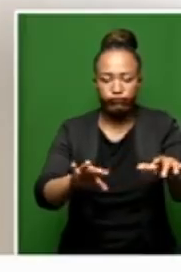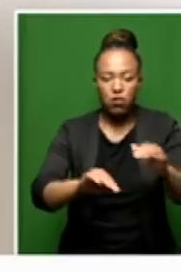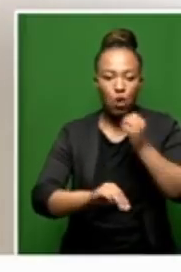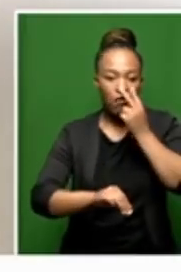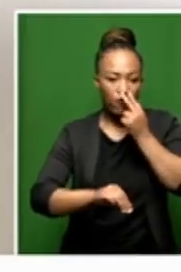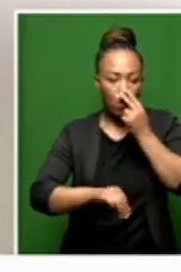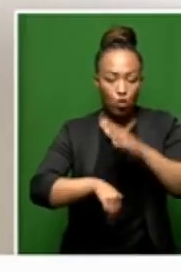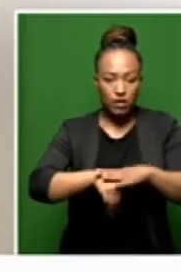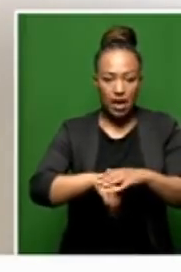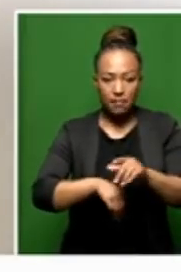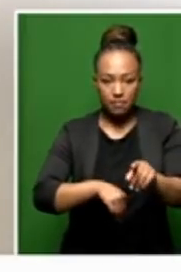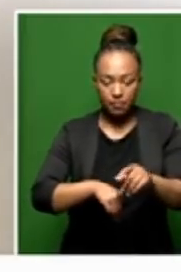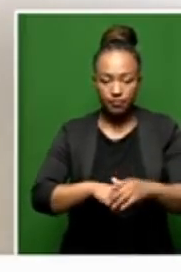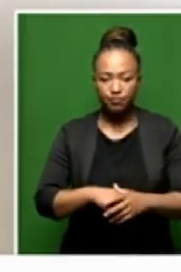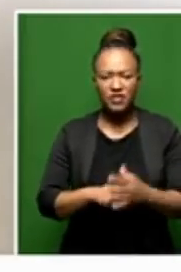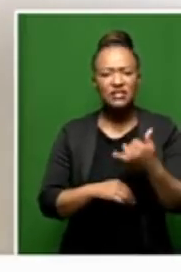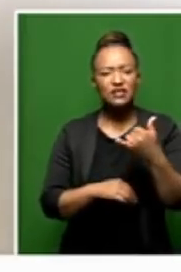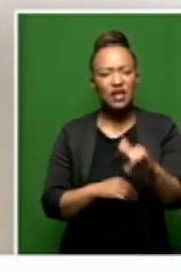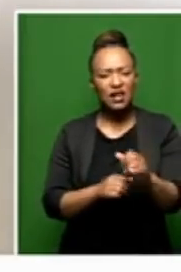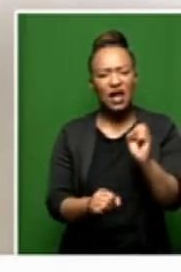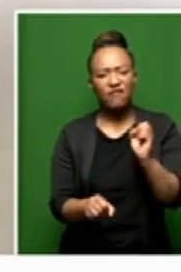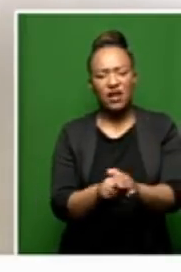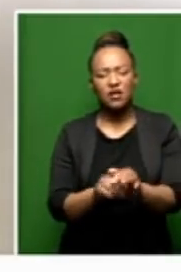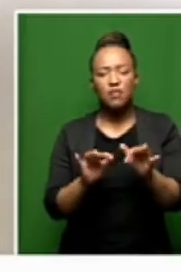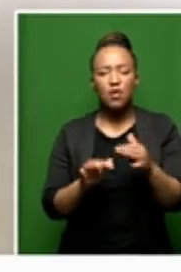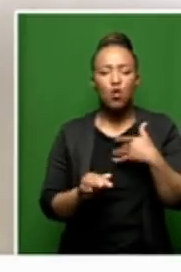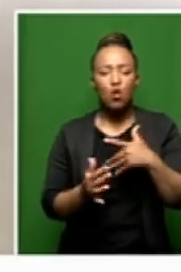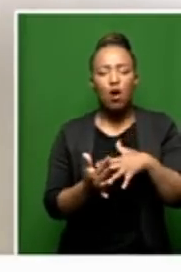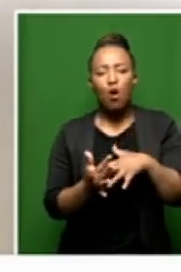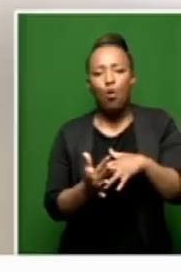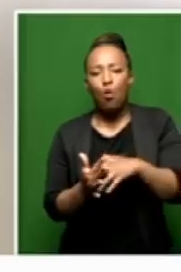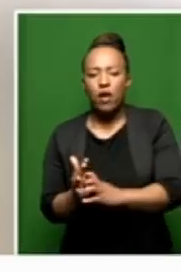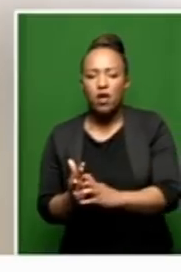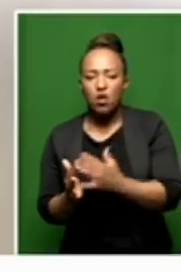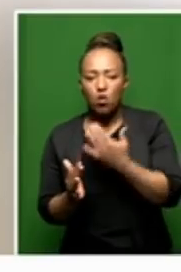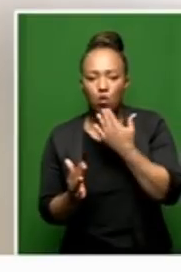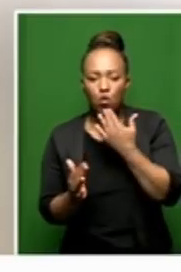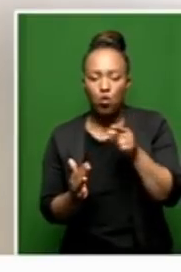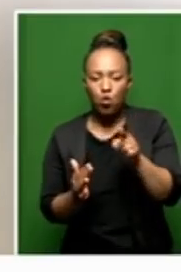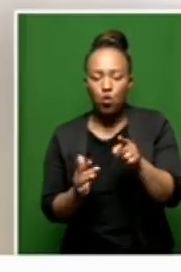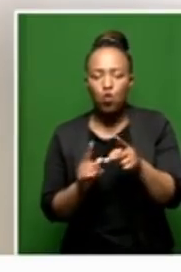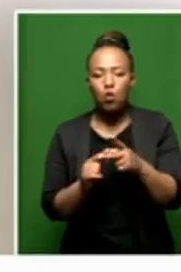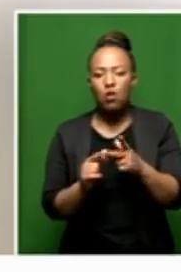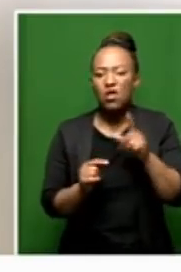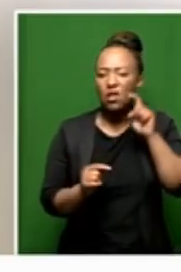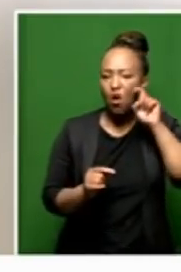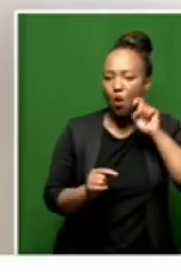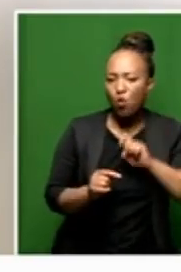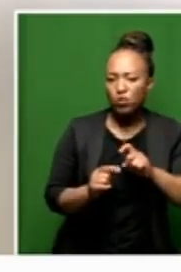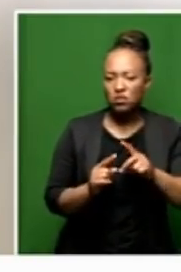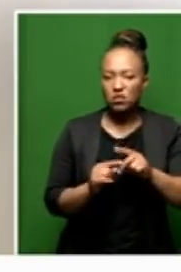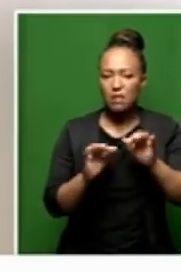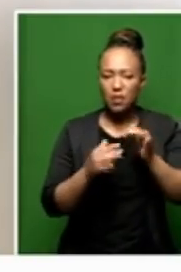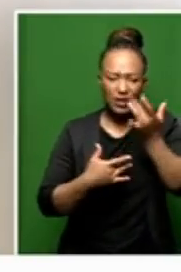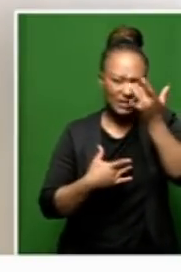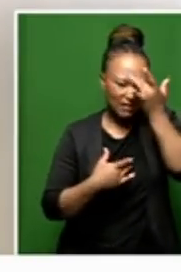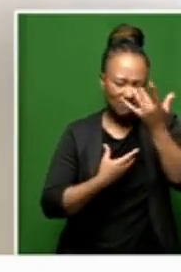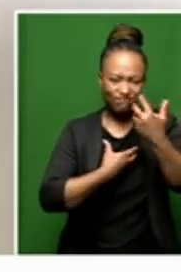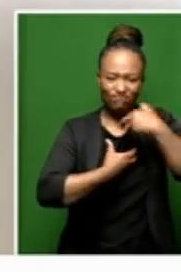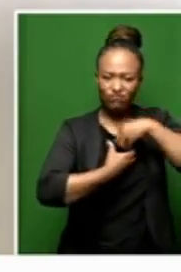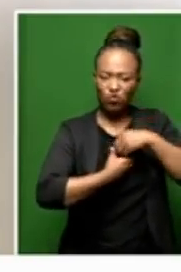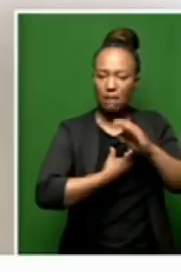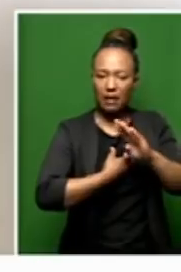comes, still affects the vulnerable people, which are the old and the comorbid people, even till today. We lose a lot of